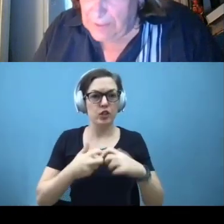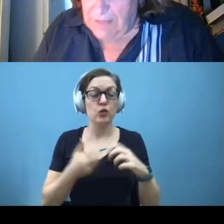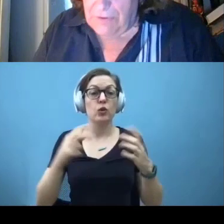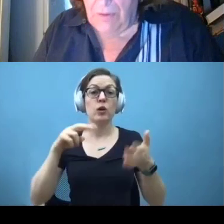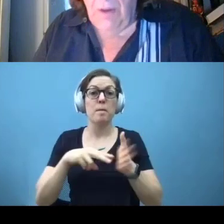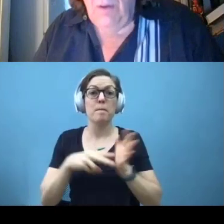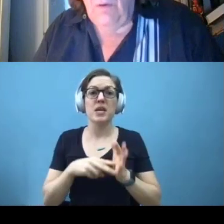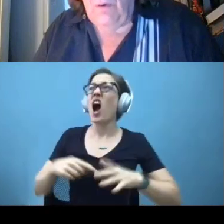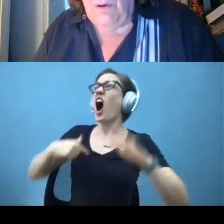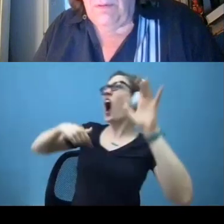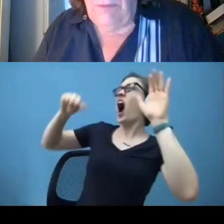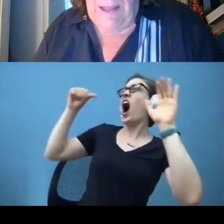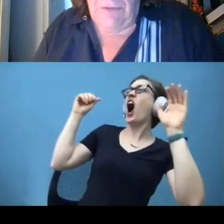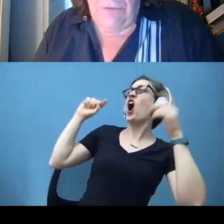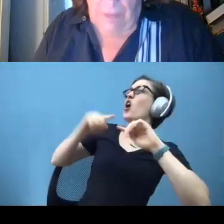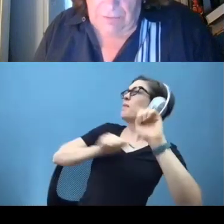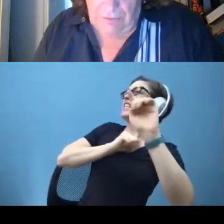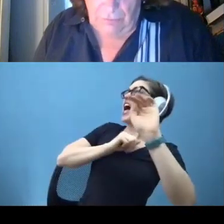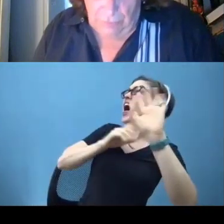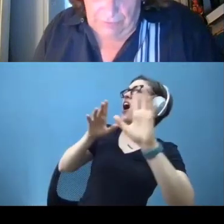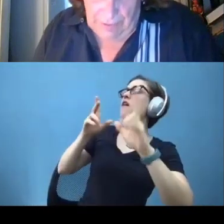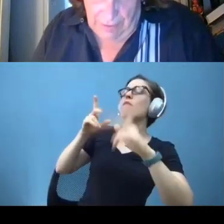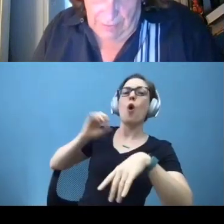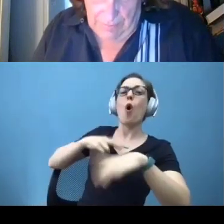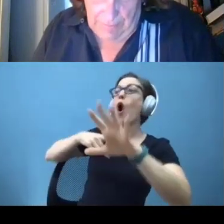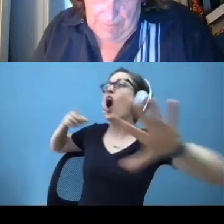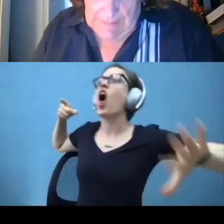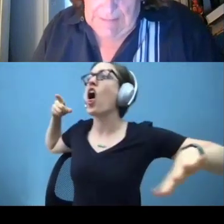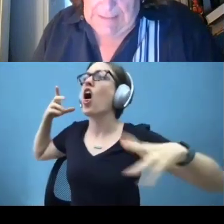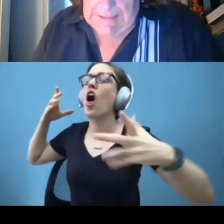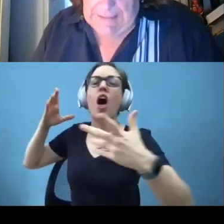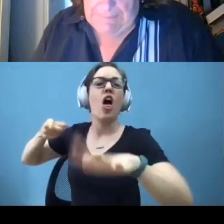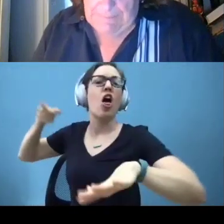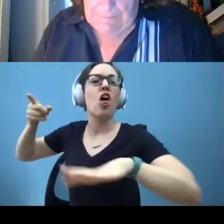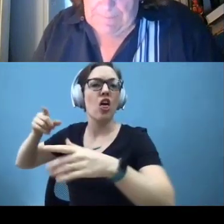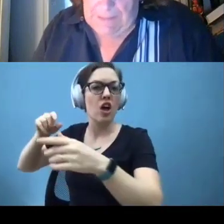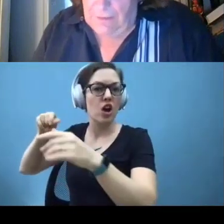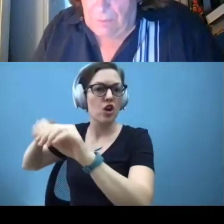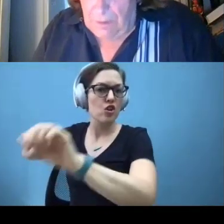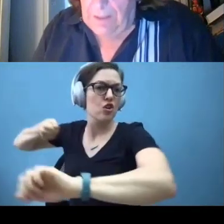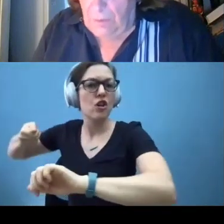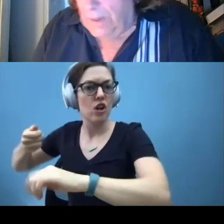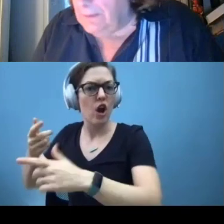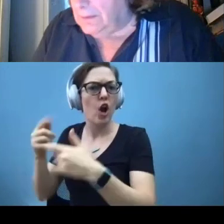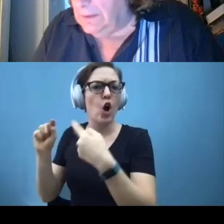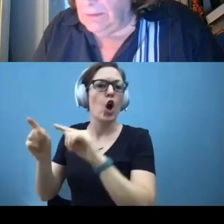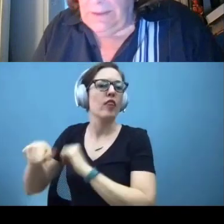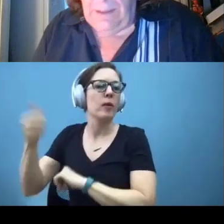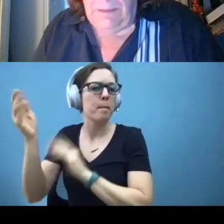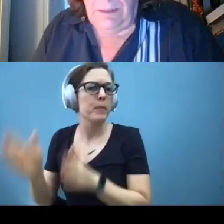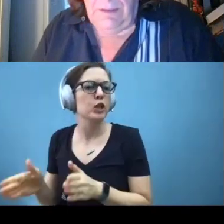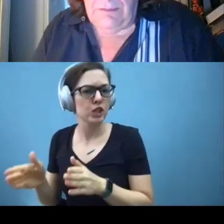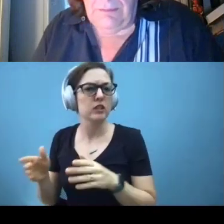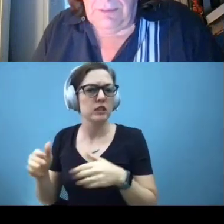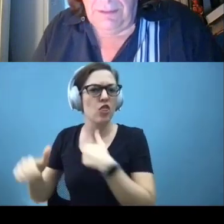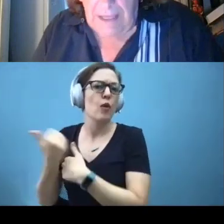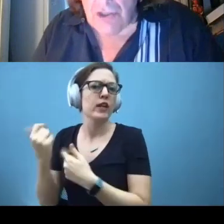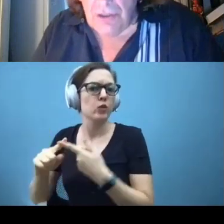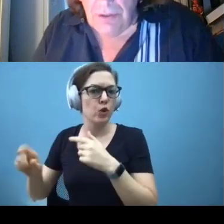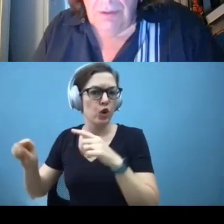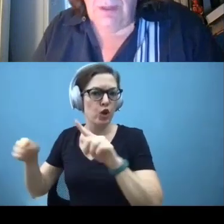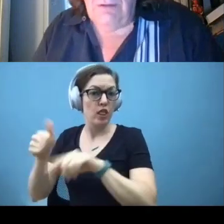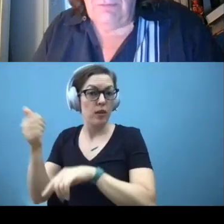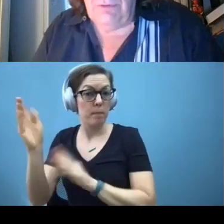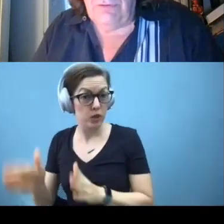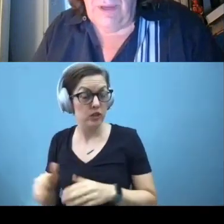self-injurious behavior or violence directed towards another. And quite clearly, it is the